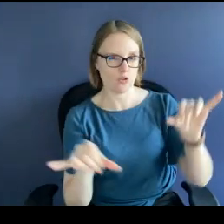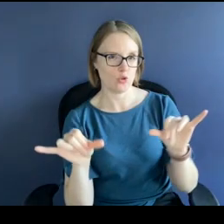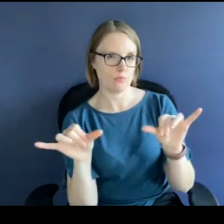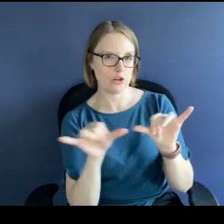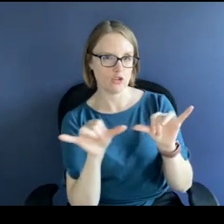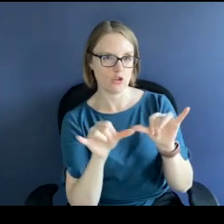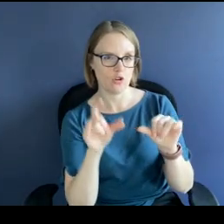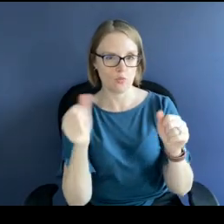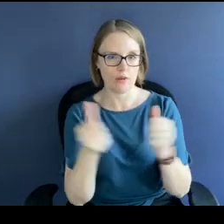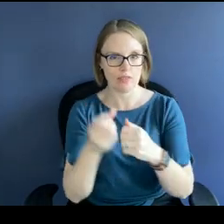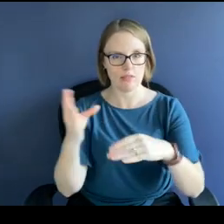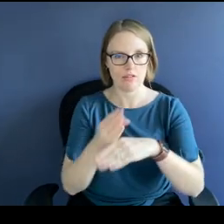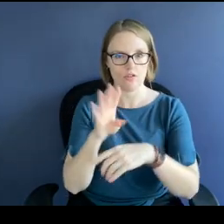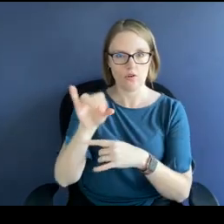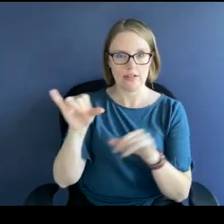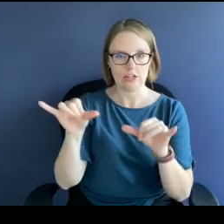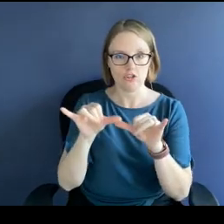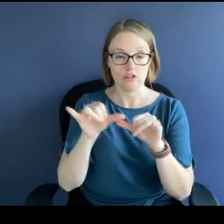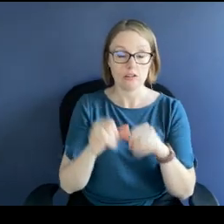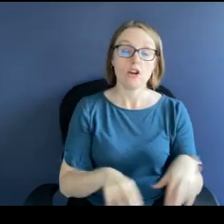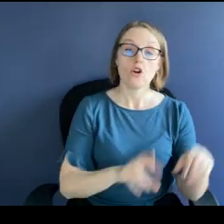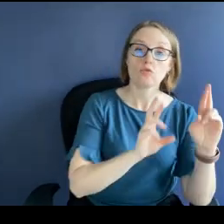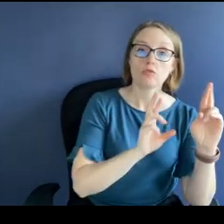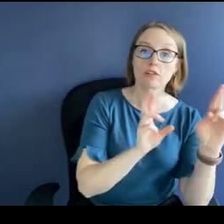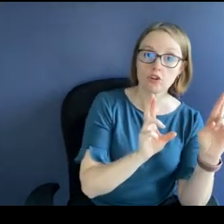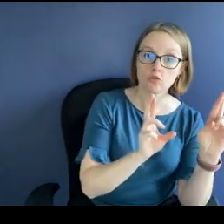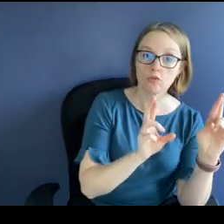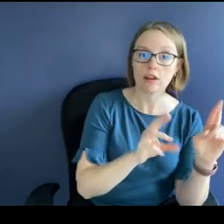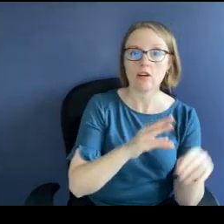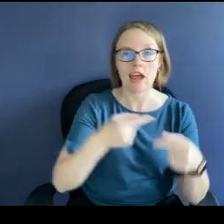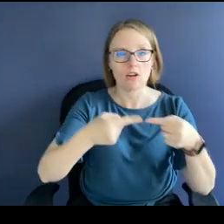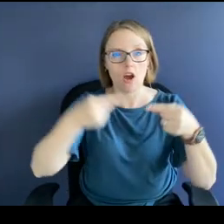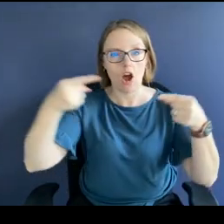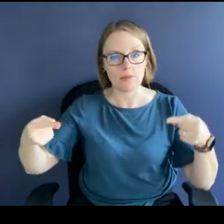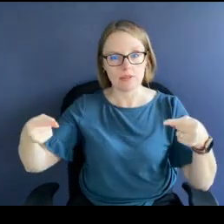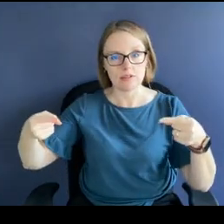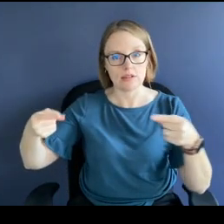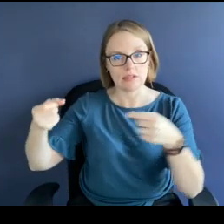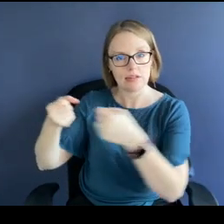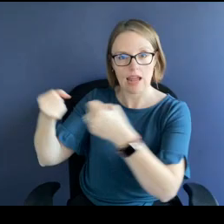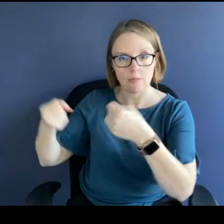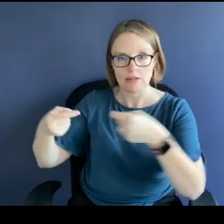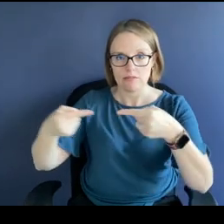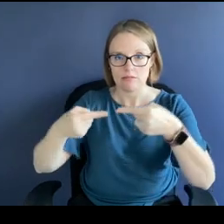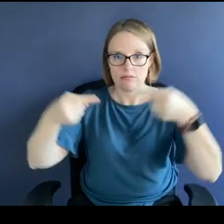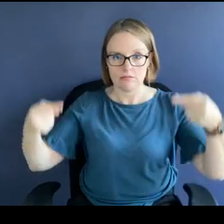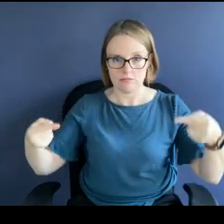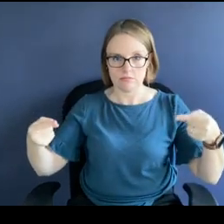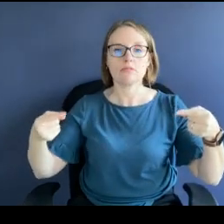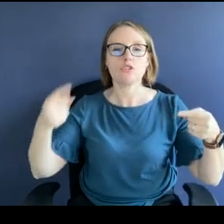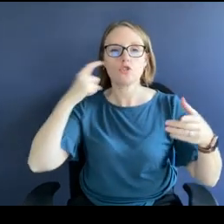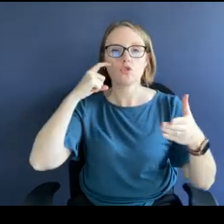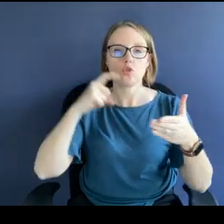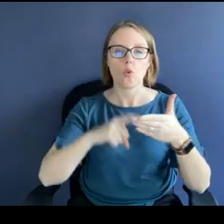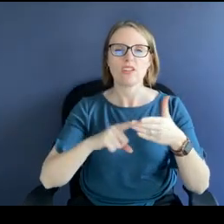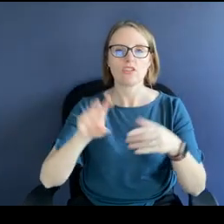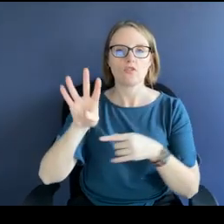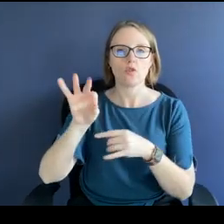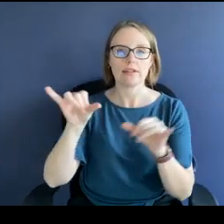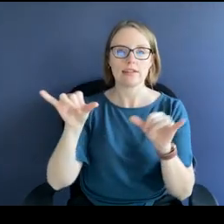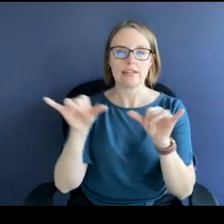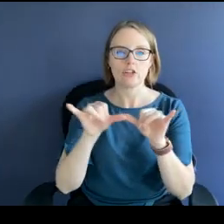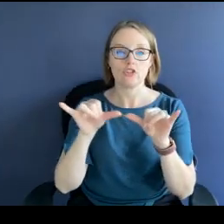the refrigerator and the opposing base cabinet is shown here. And you can see in the